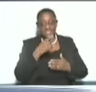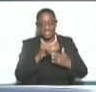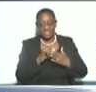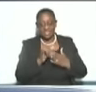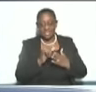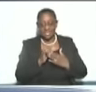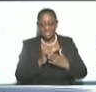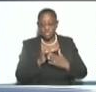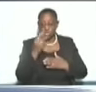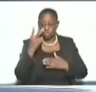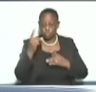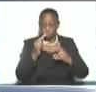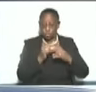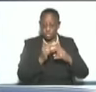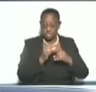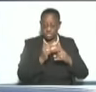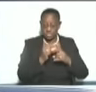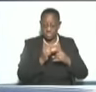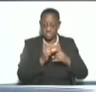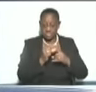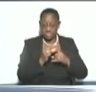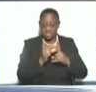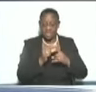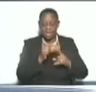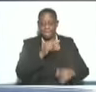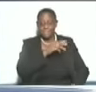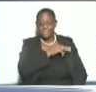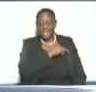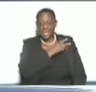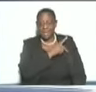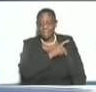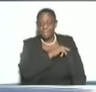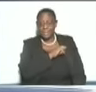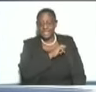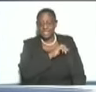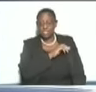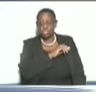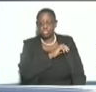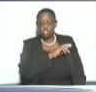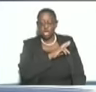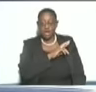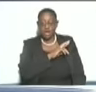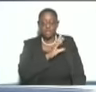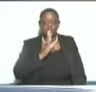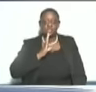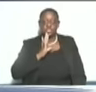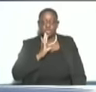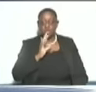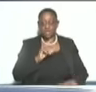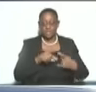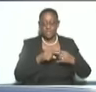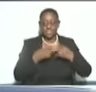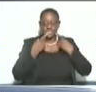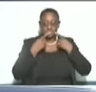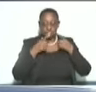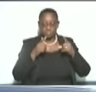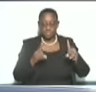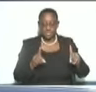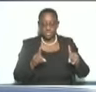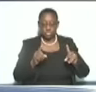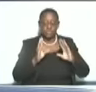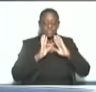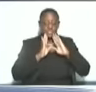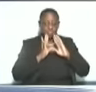uninspiring, just two of the words Leader of the Opposition Michael Pintard used to describe the government's newest plans revealed in the speech from the throne this